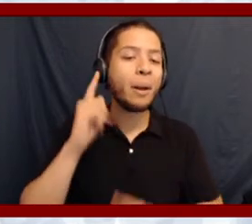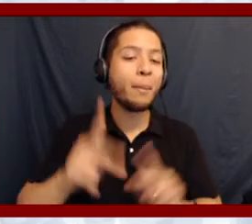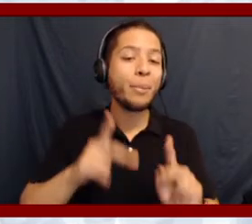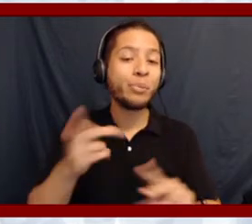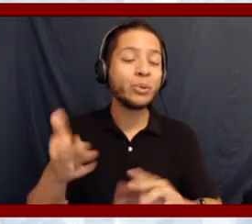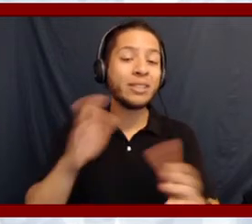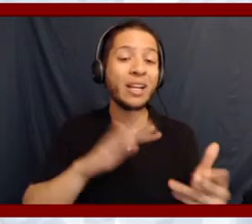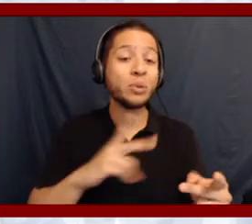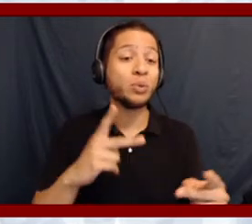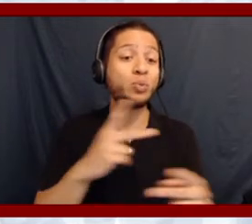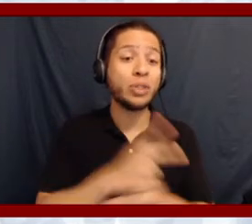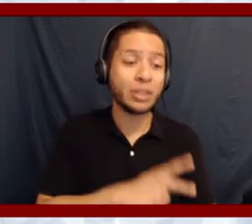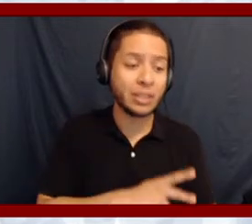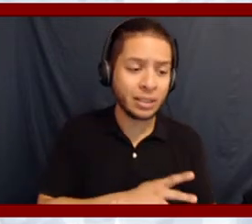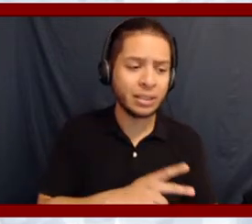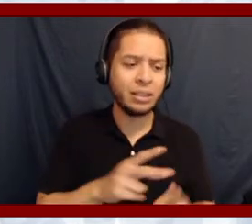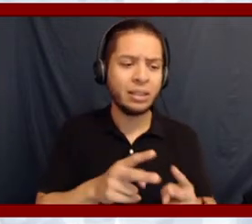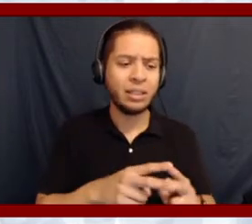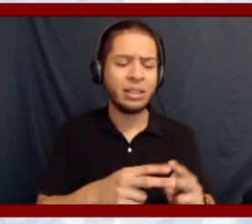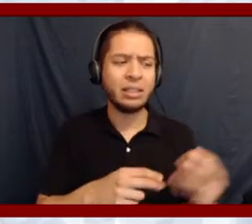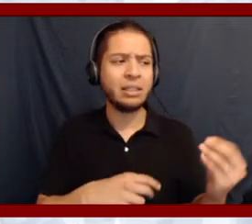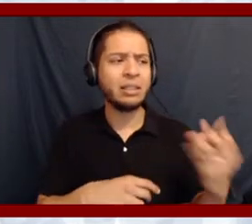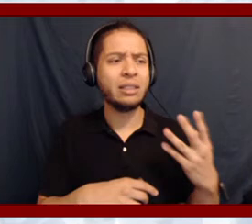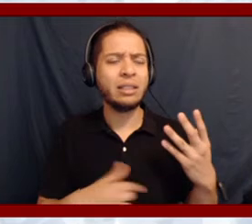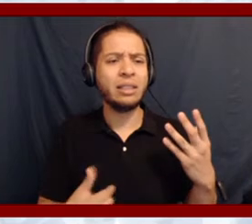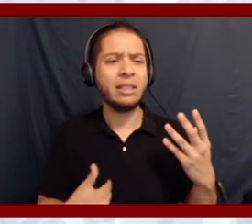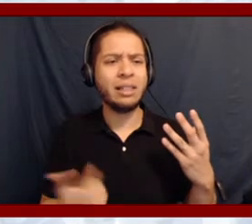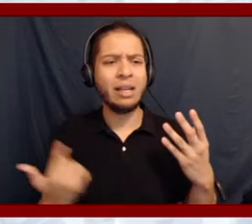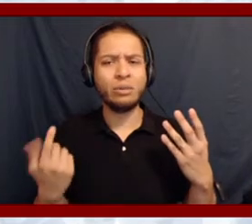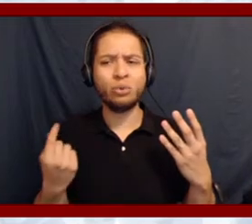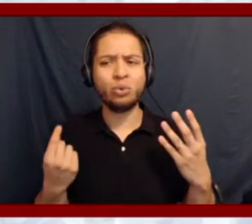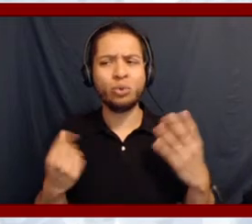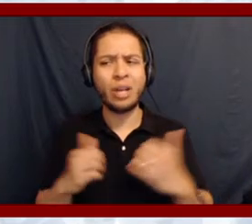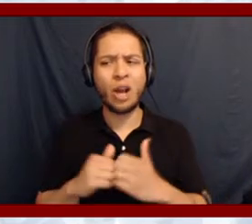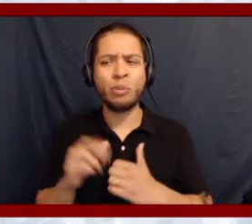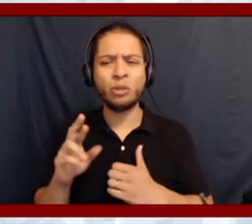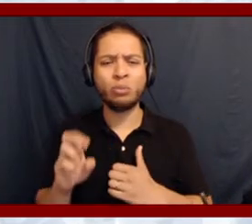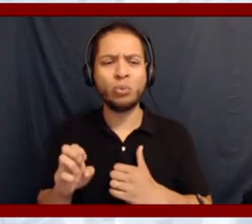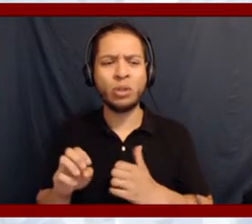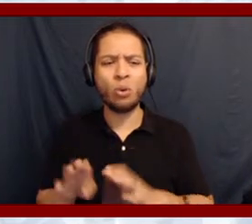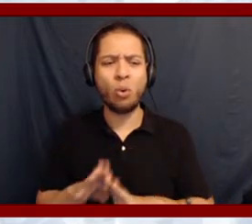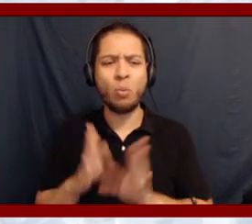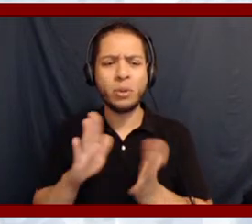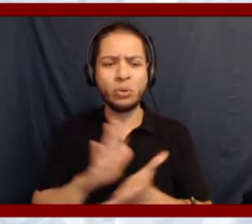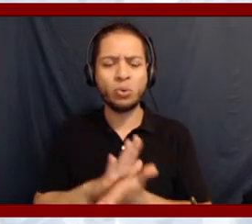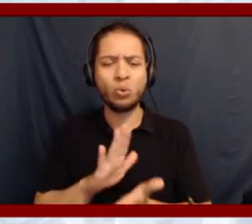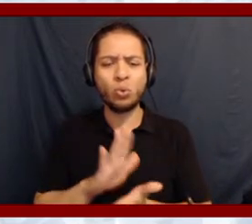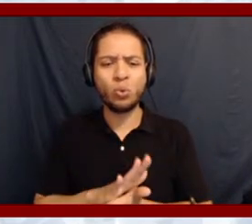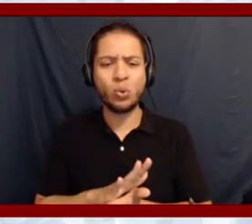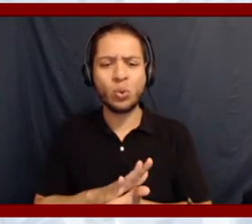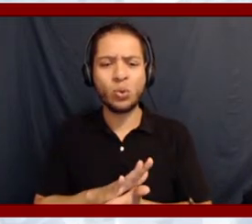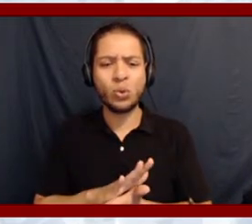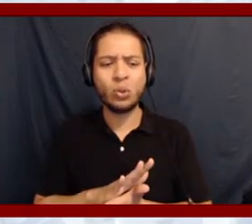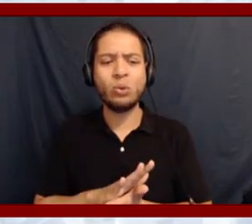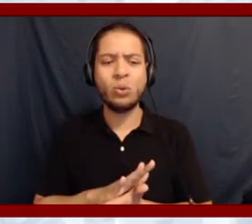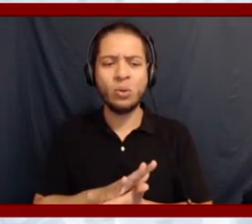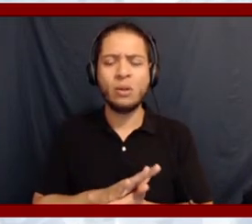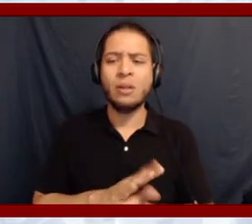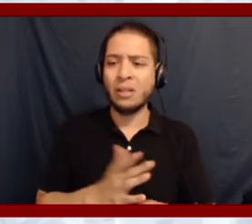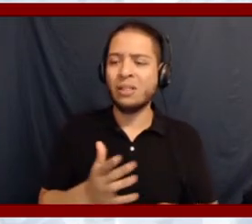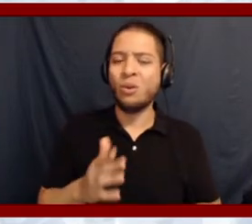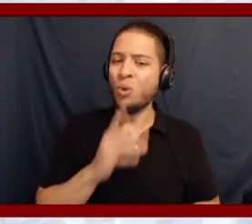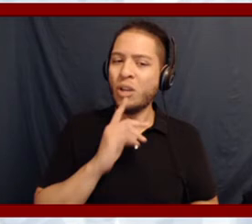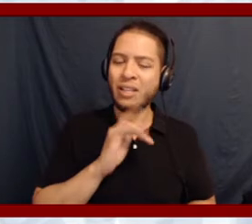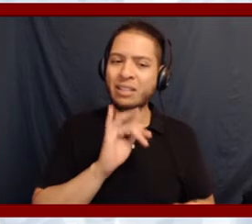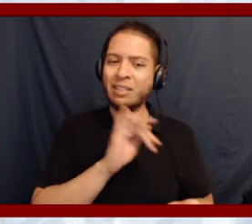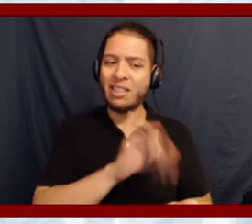I'm left with the decision on how to safely reopen schools. You know, so we know that that impact is something that we have to contend